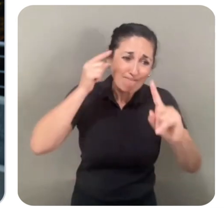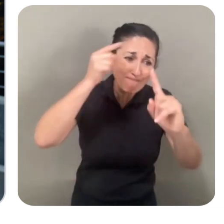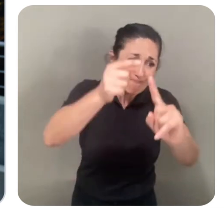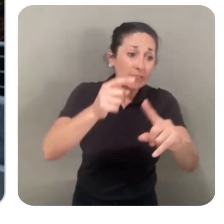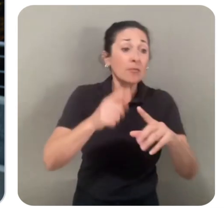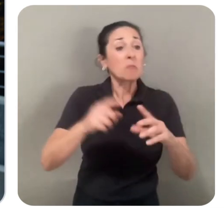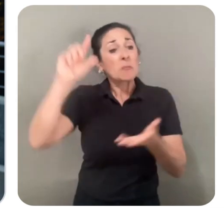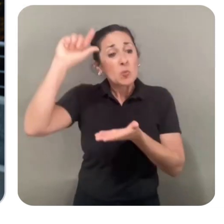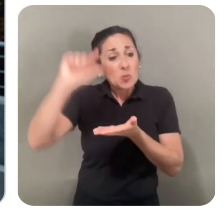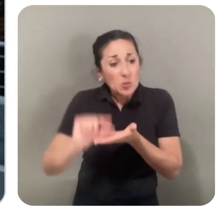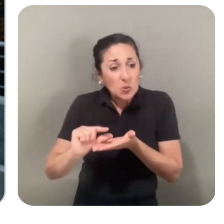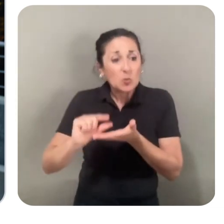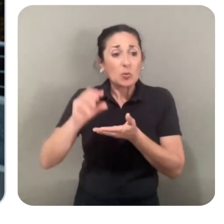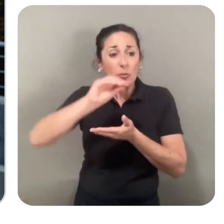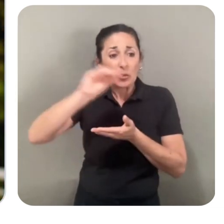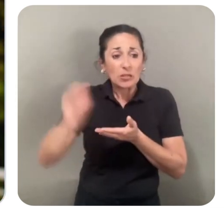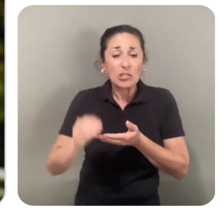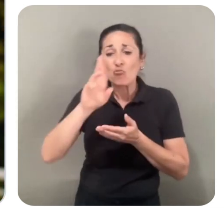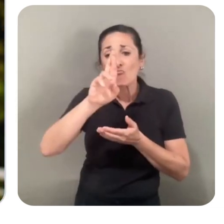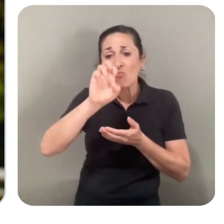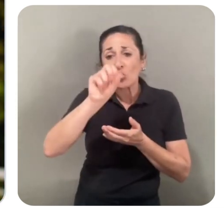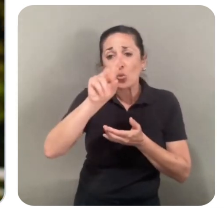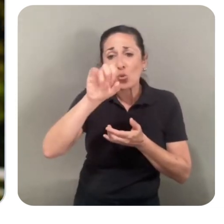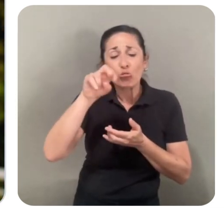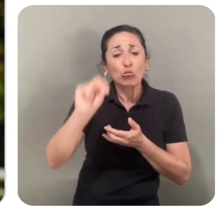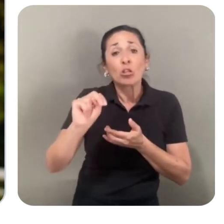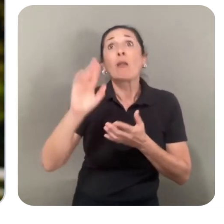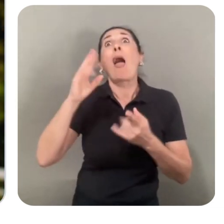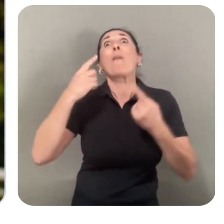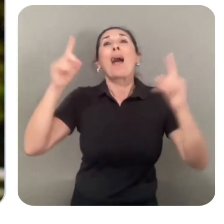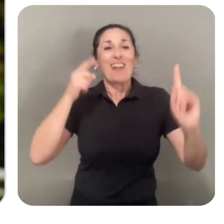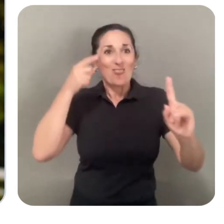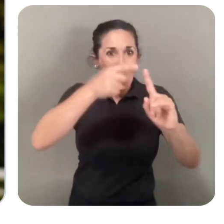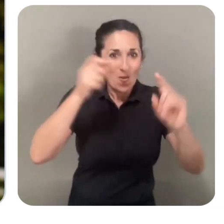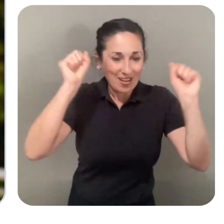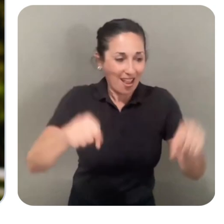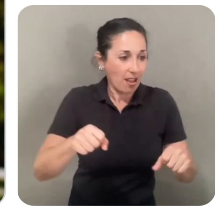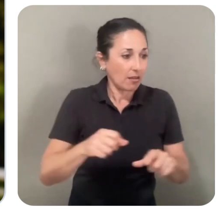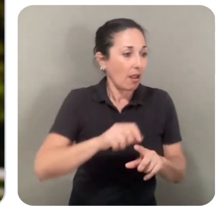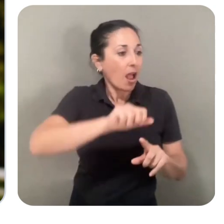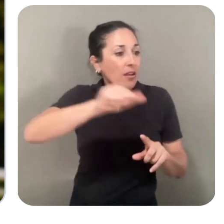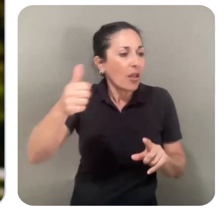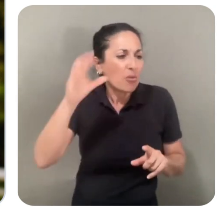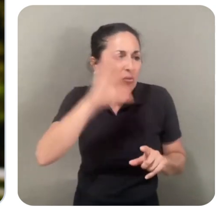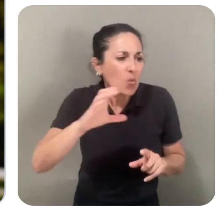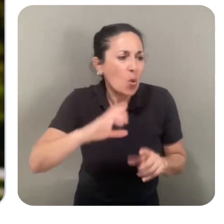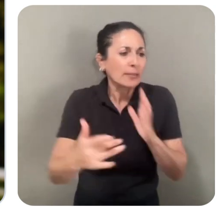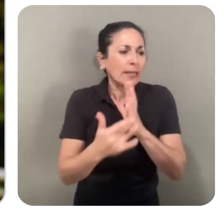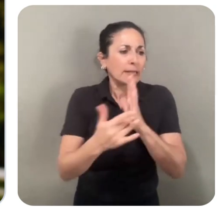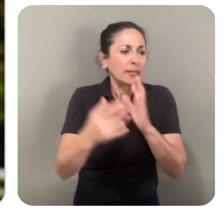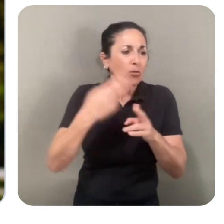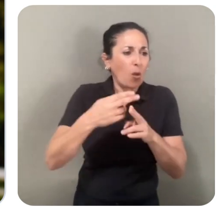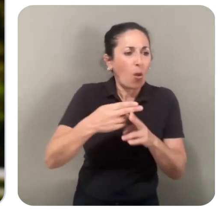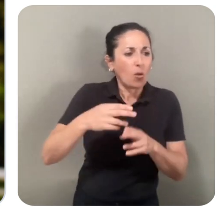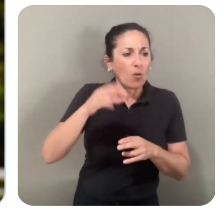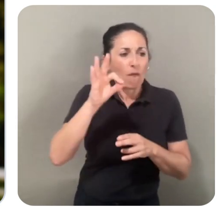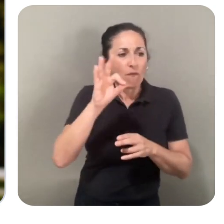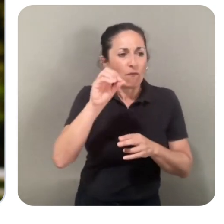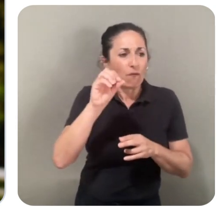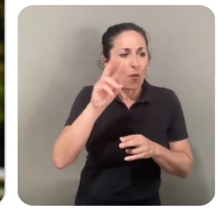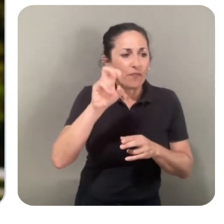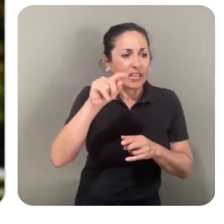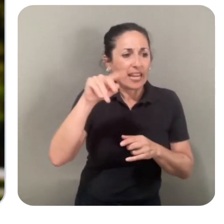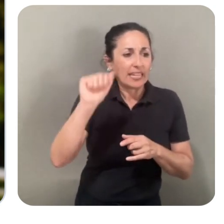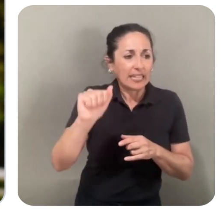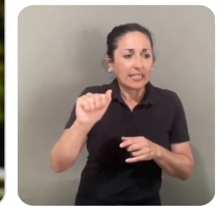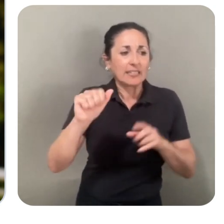percentage points will help you reach your goals. Another useful technique to explore is foveated rendering. It comes with various trade-offs but can